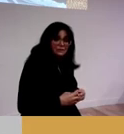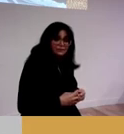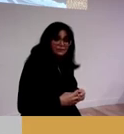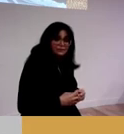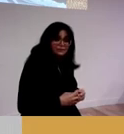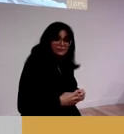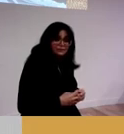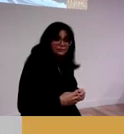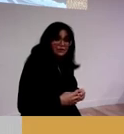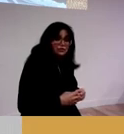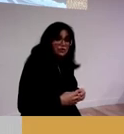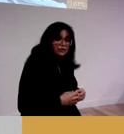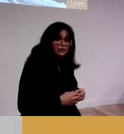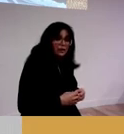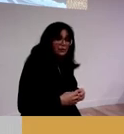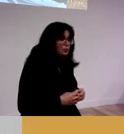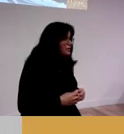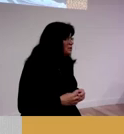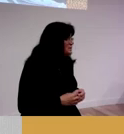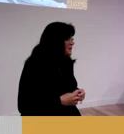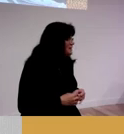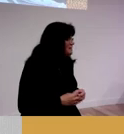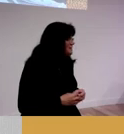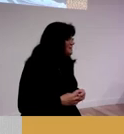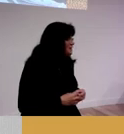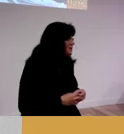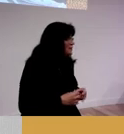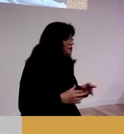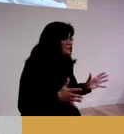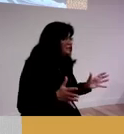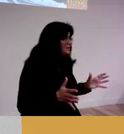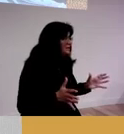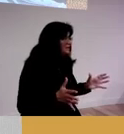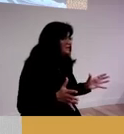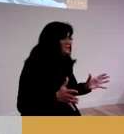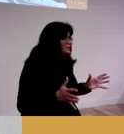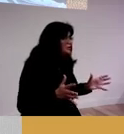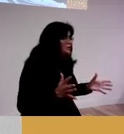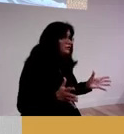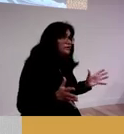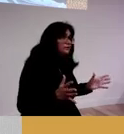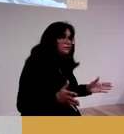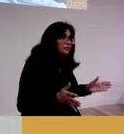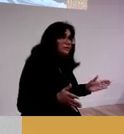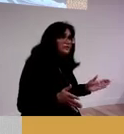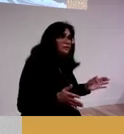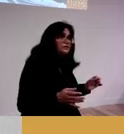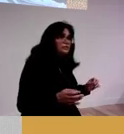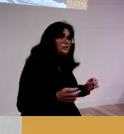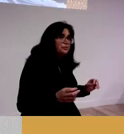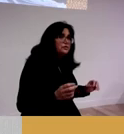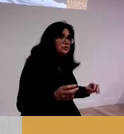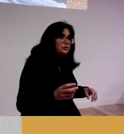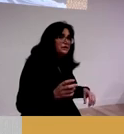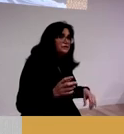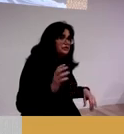relationships. So, I mean, with my dad, my family, you know, first and foremost, got